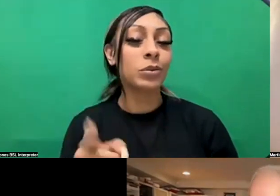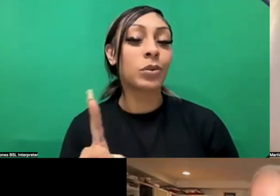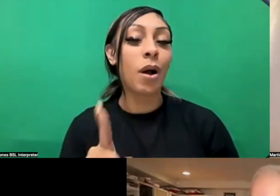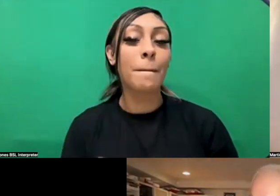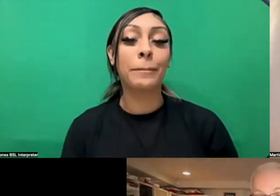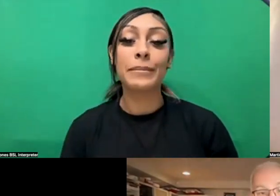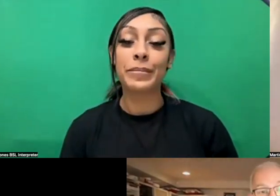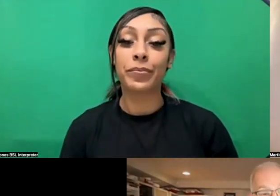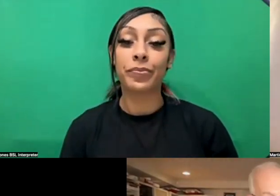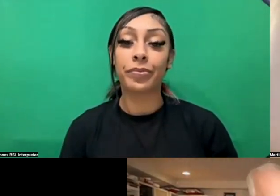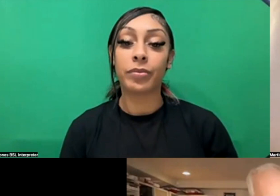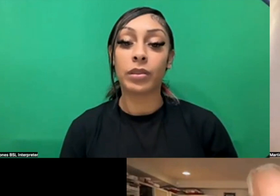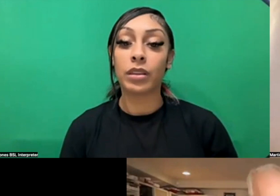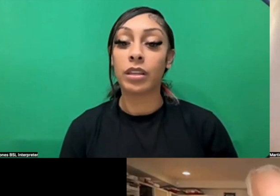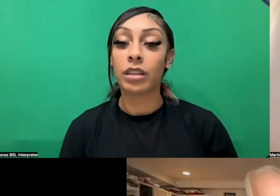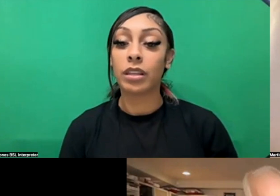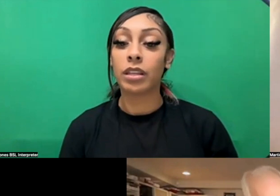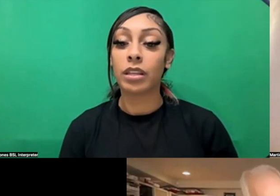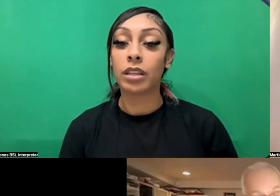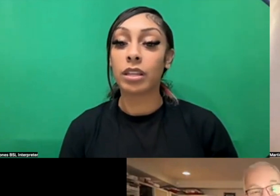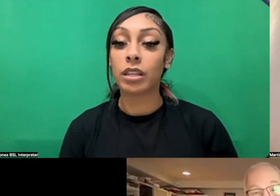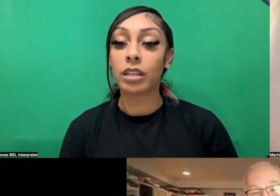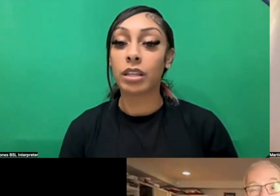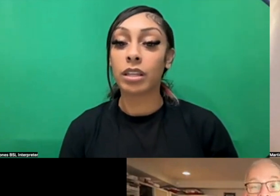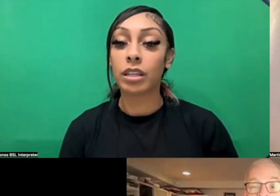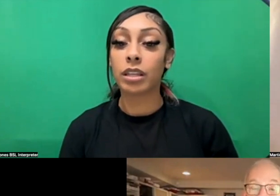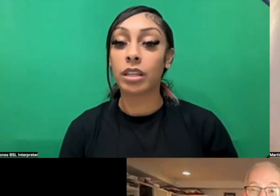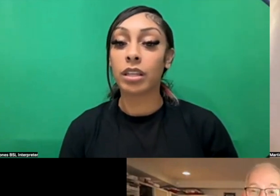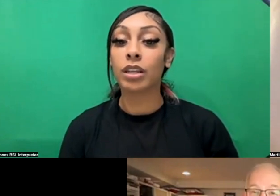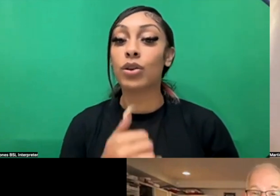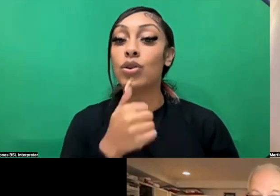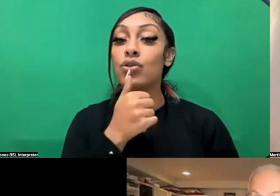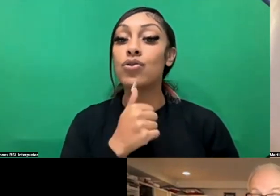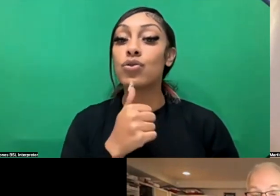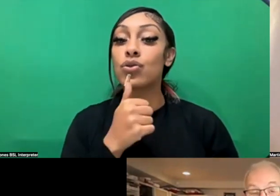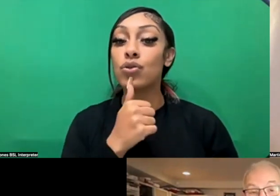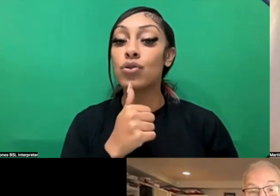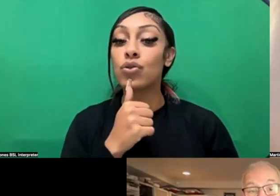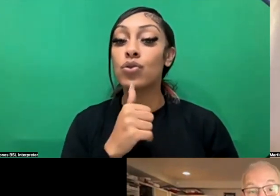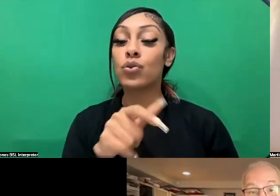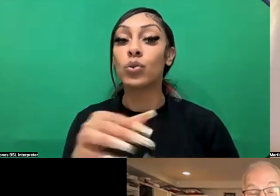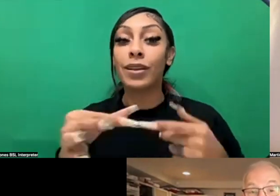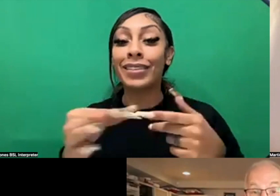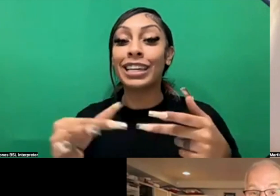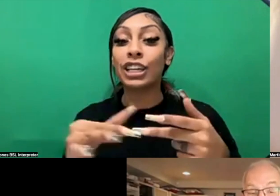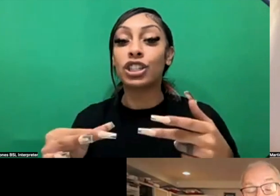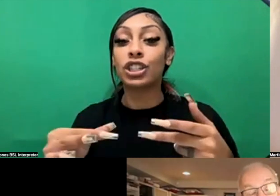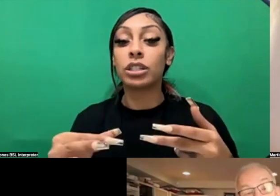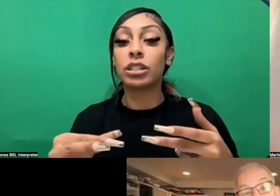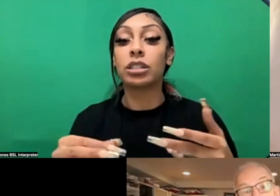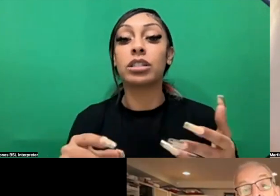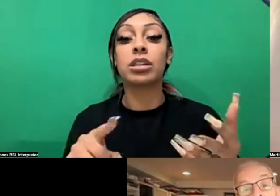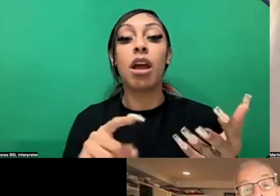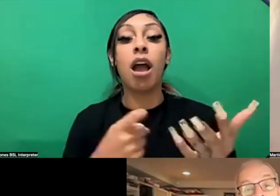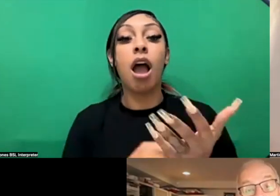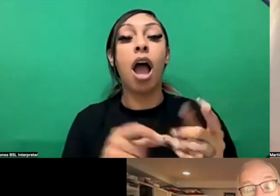set this up, is I use a feature of LinnStrument called the arpeggiator. Now, this